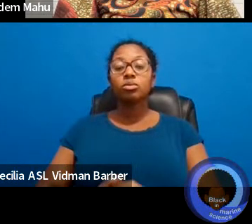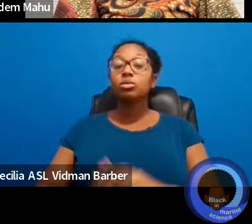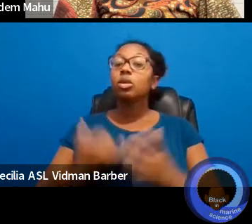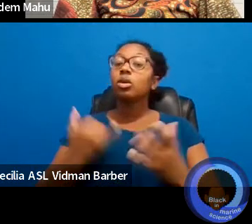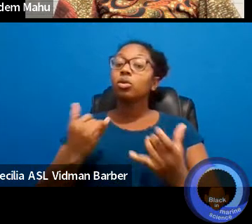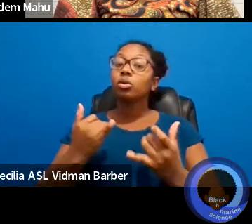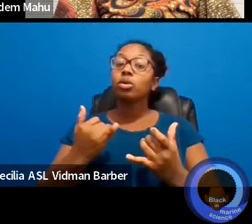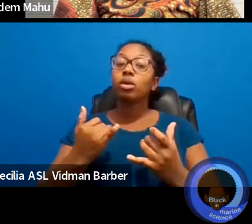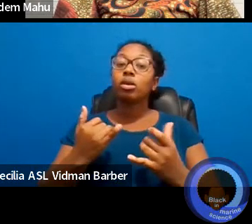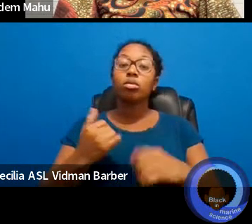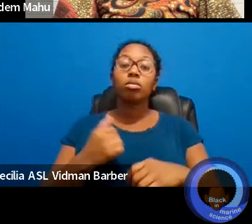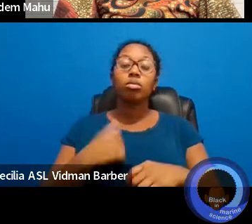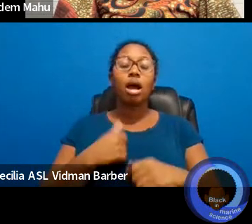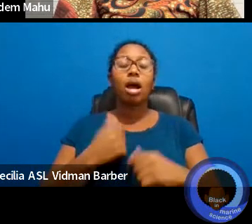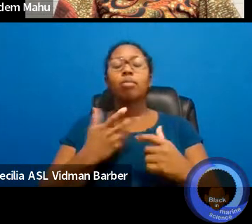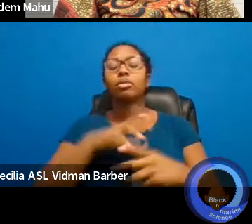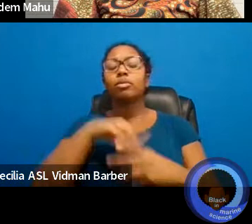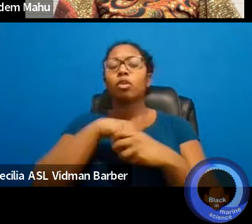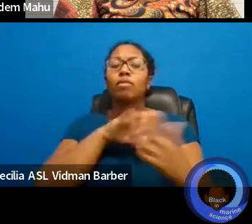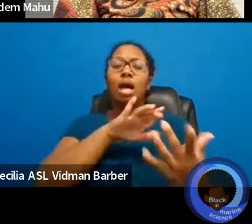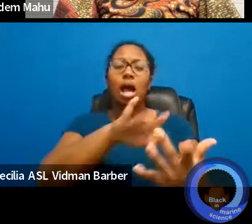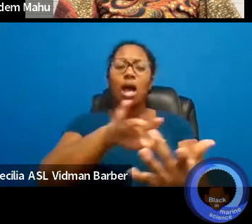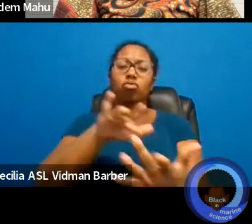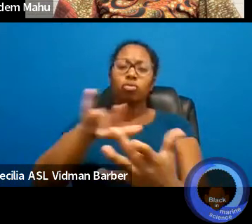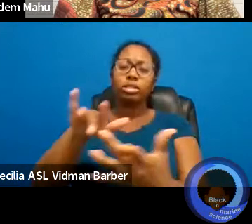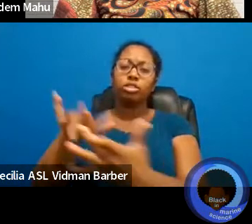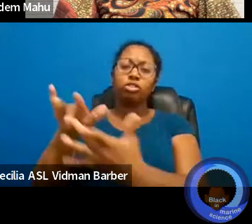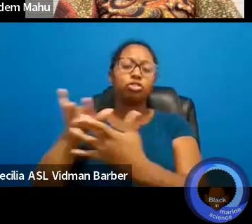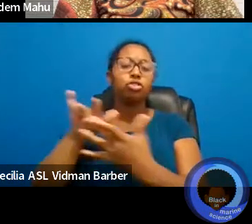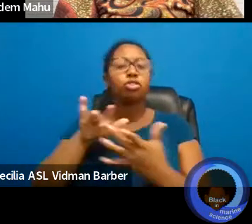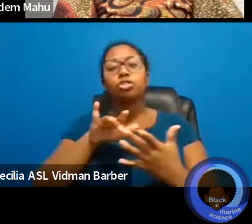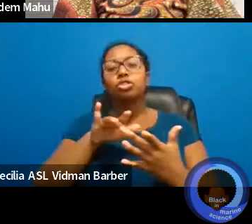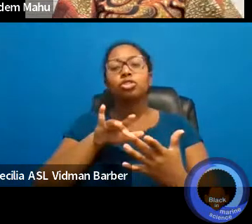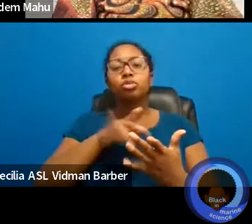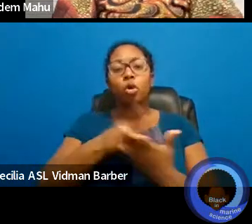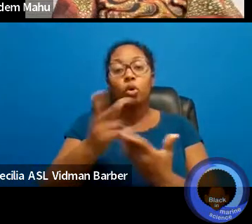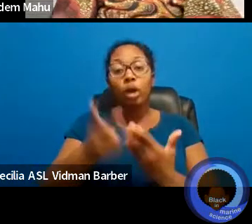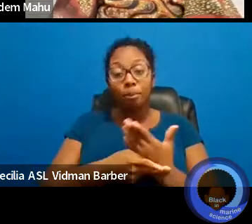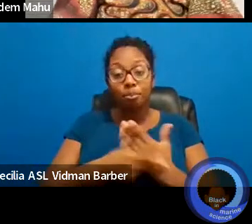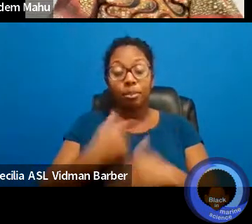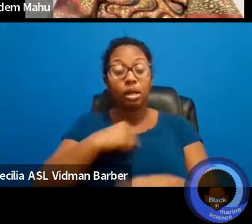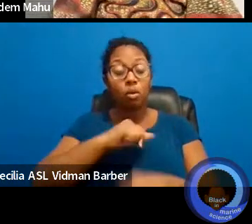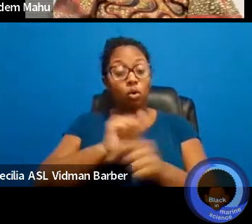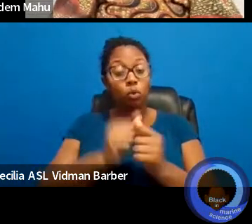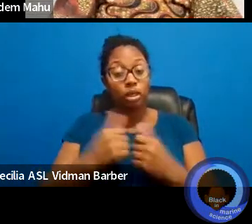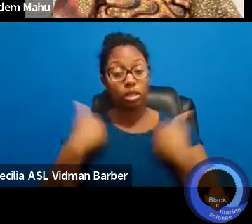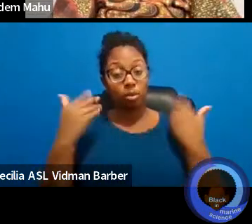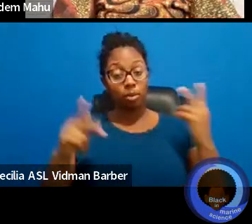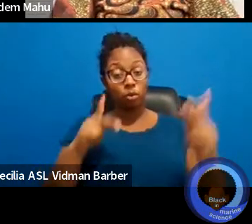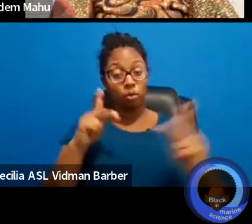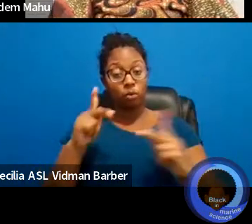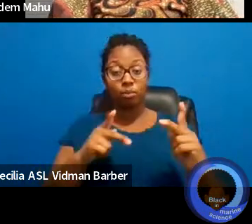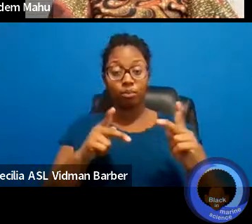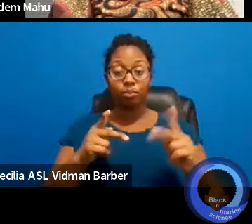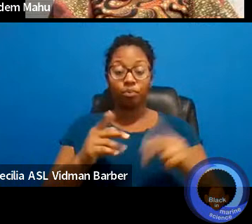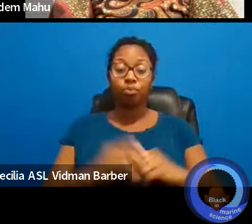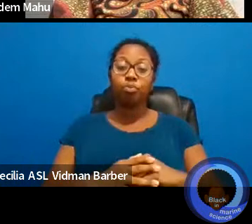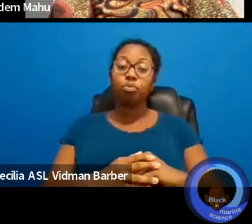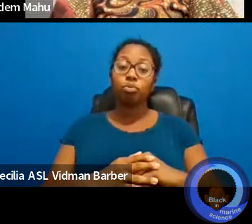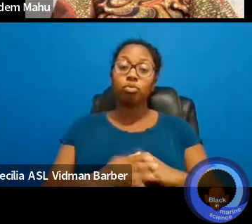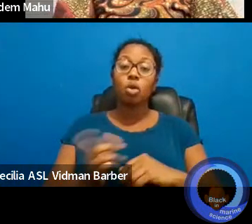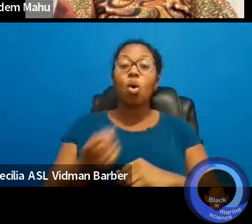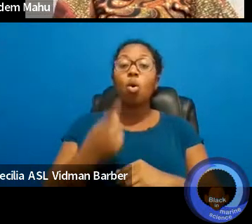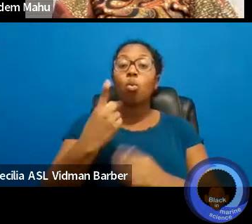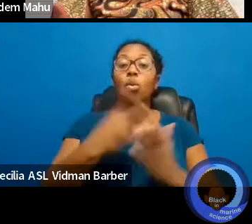lot of outreach and empowerment programs. And one of the projects I'm working on is to